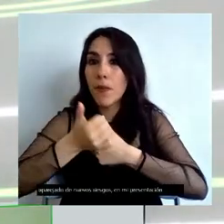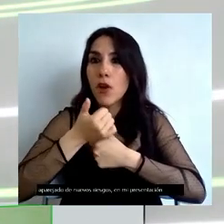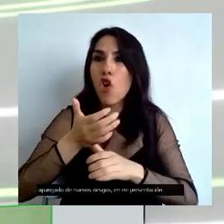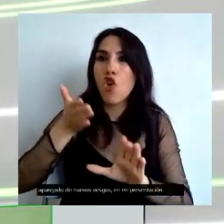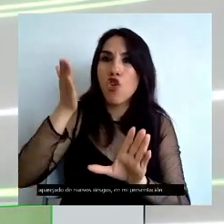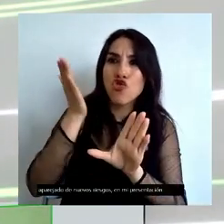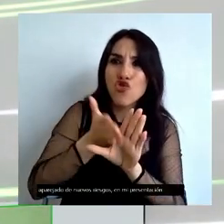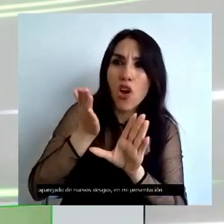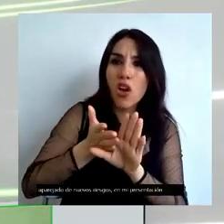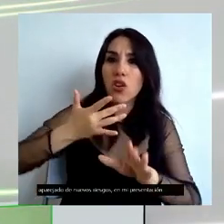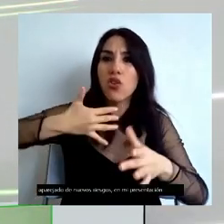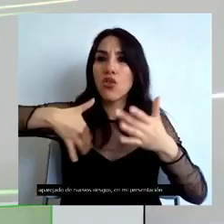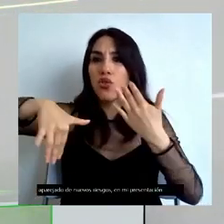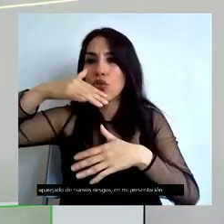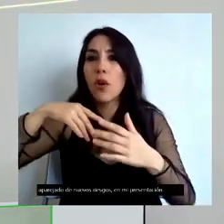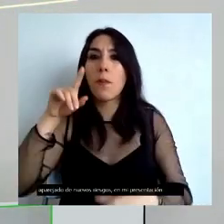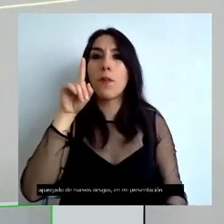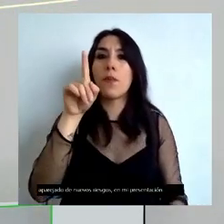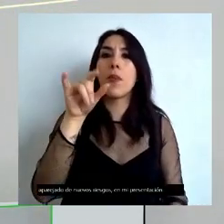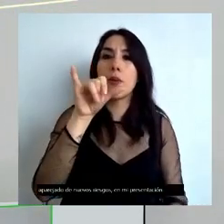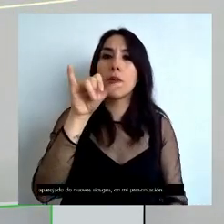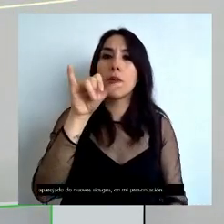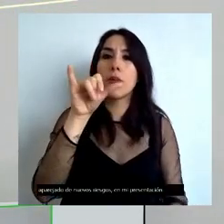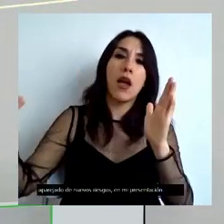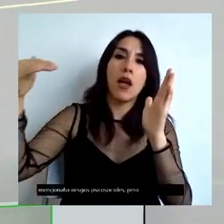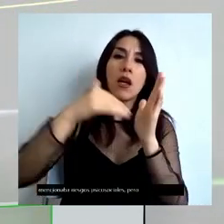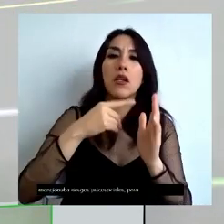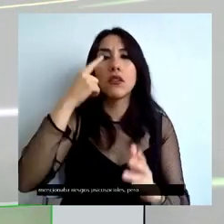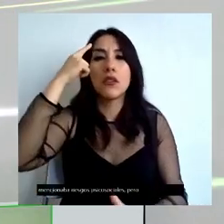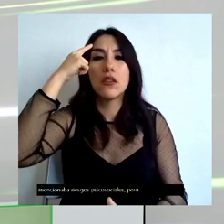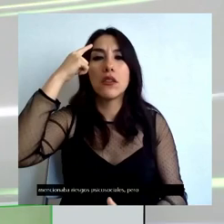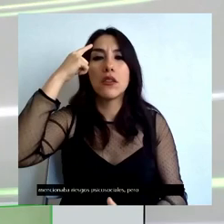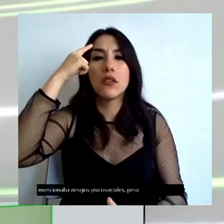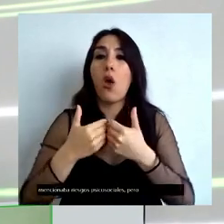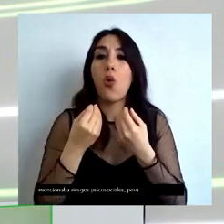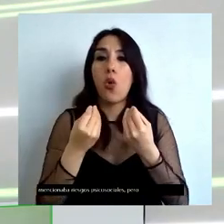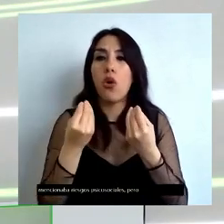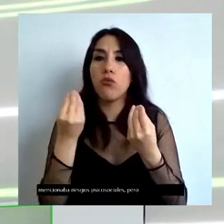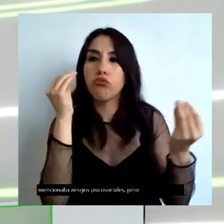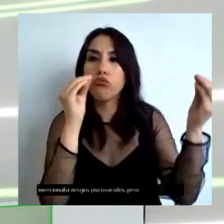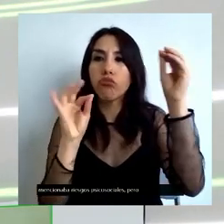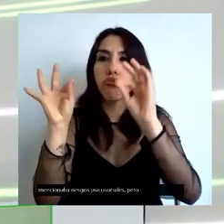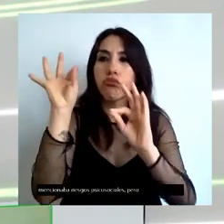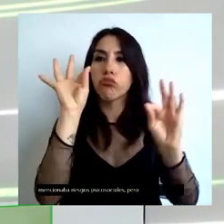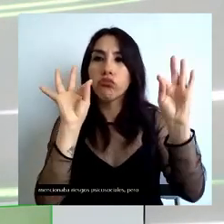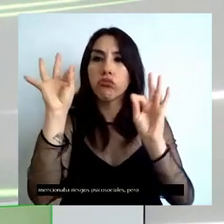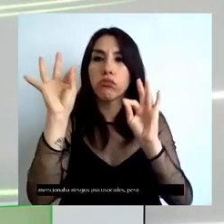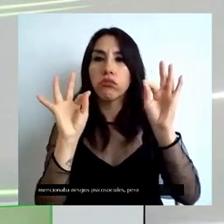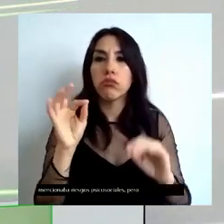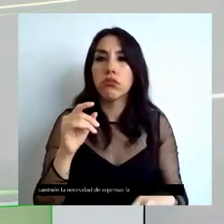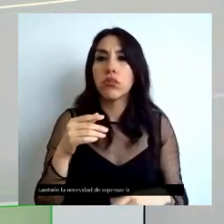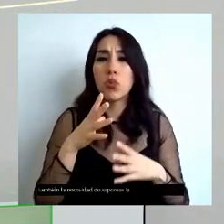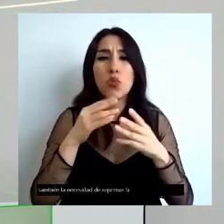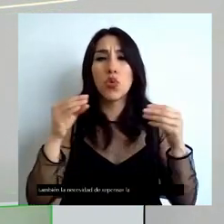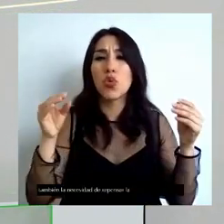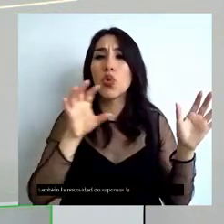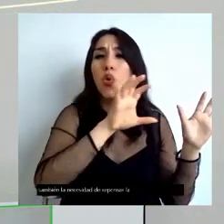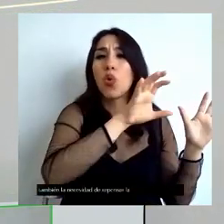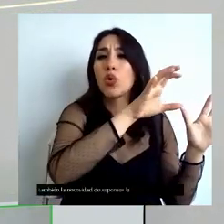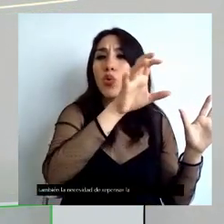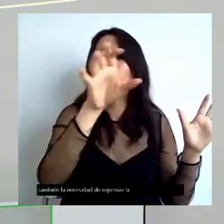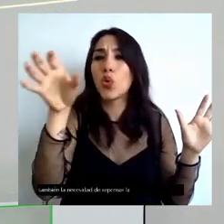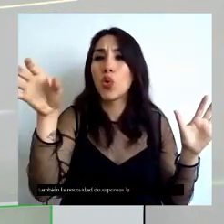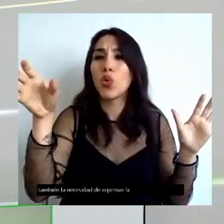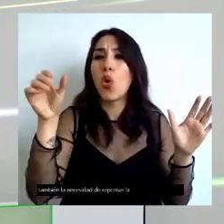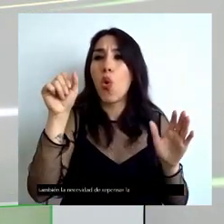risks, but also we need to think about regulation. Many countries in Latin America have advanced